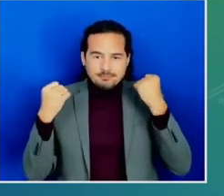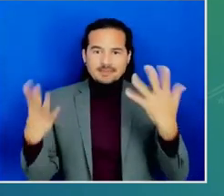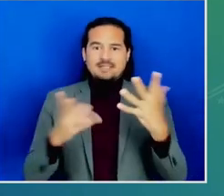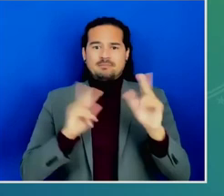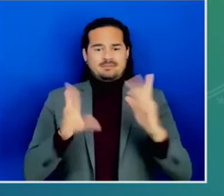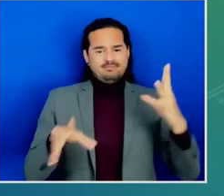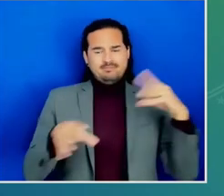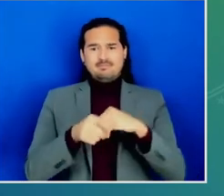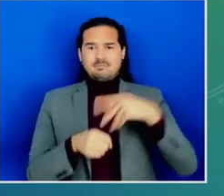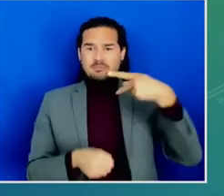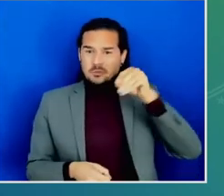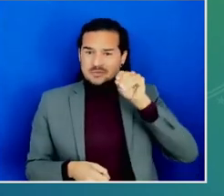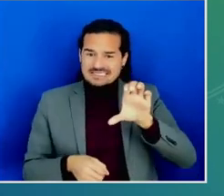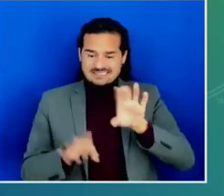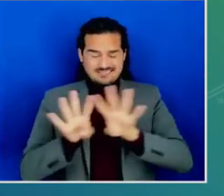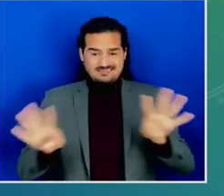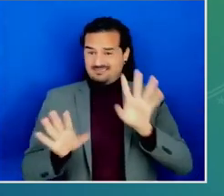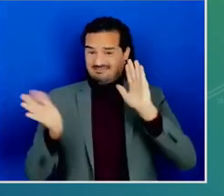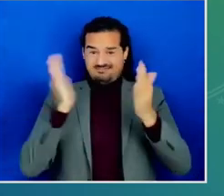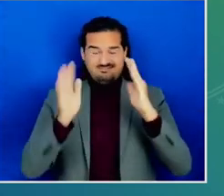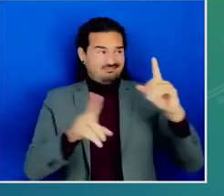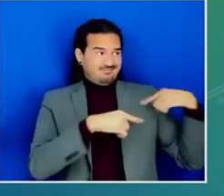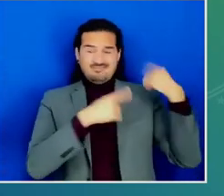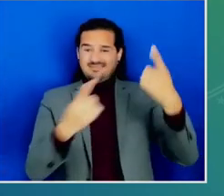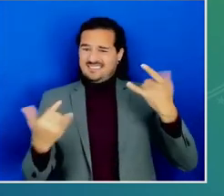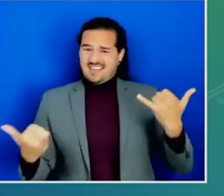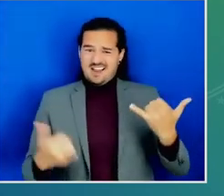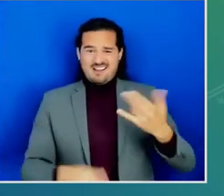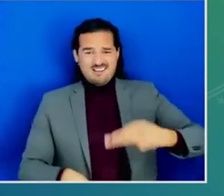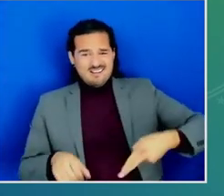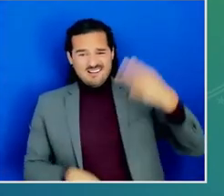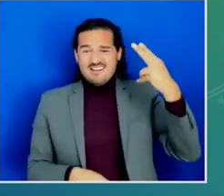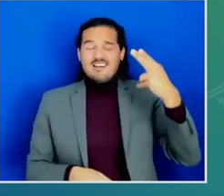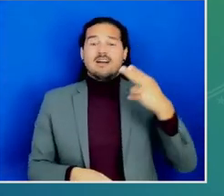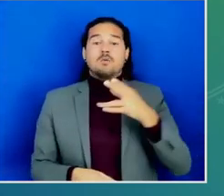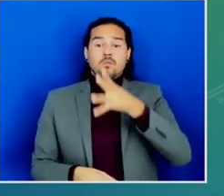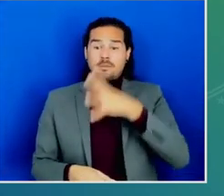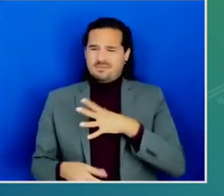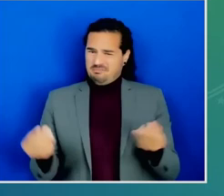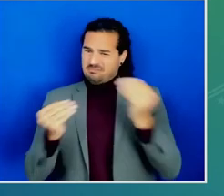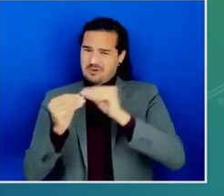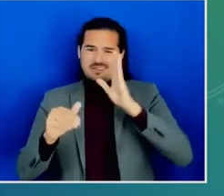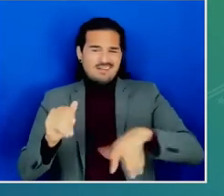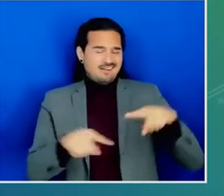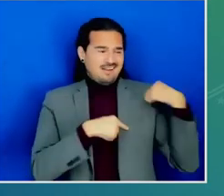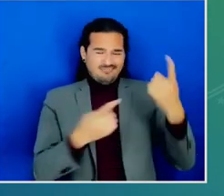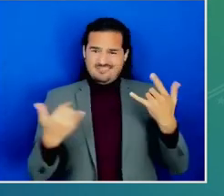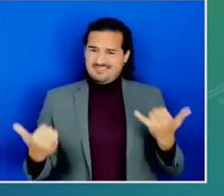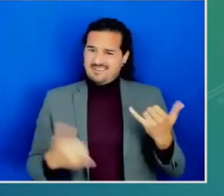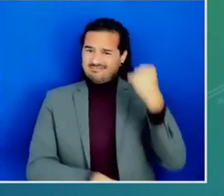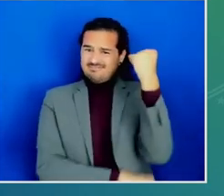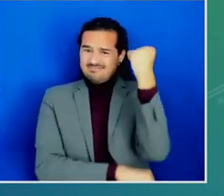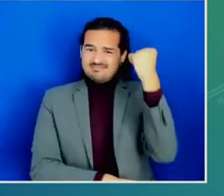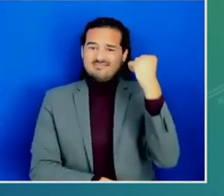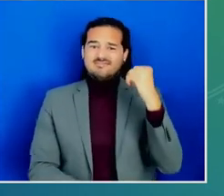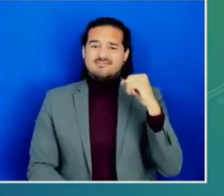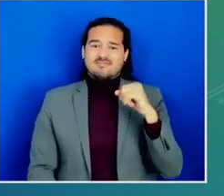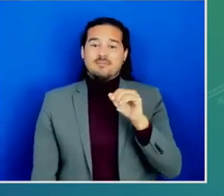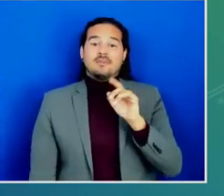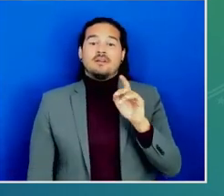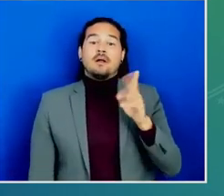cabinet than any cabinet ever, more women than ever. The Biden-Harris cabinet, it will be historic, the cabinet